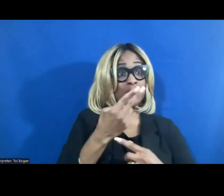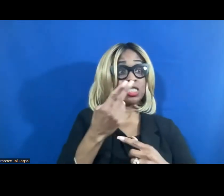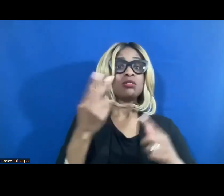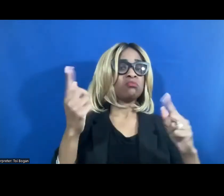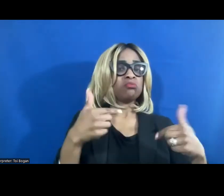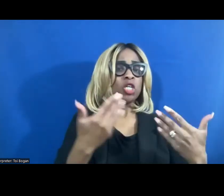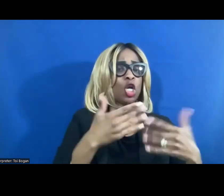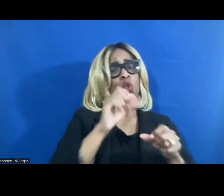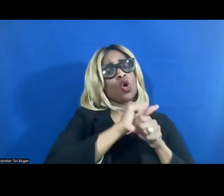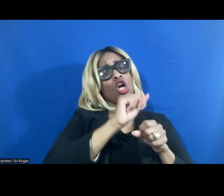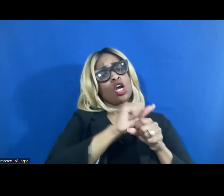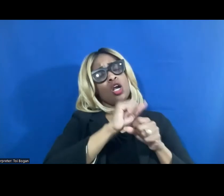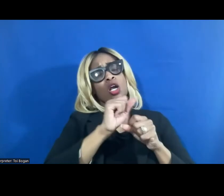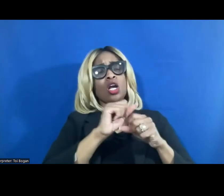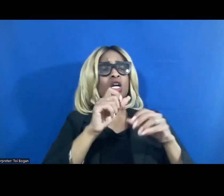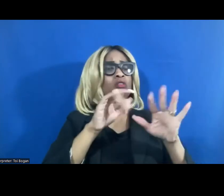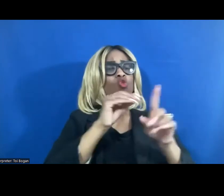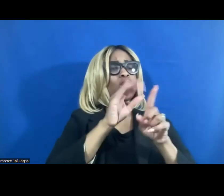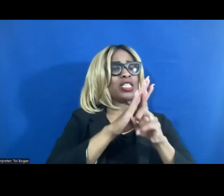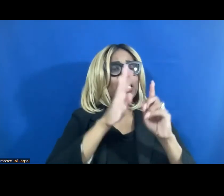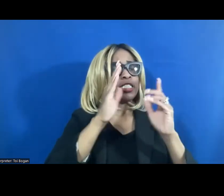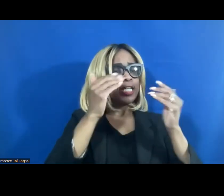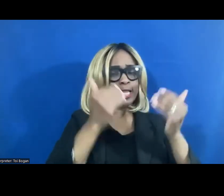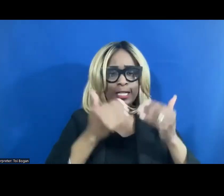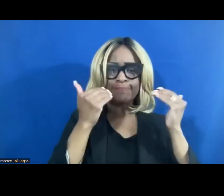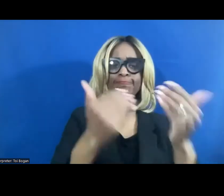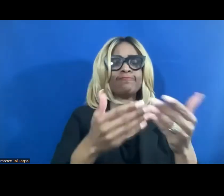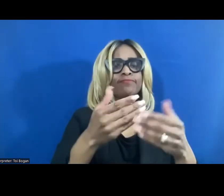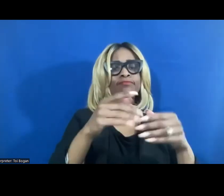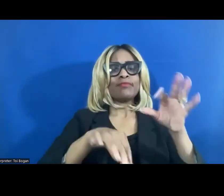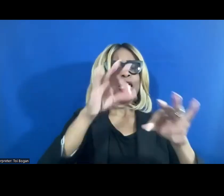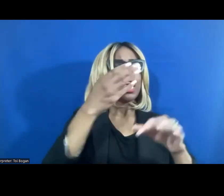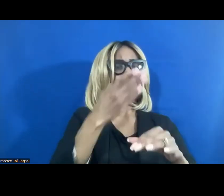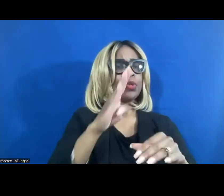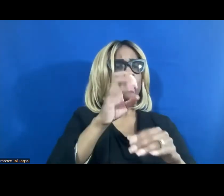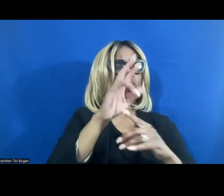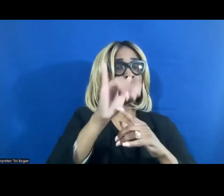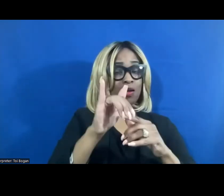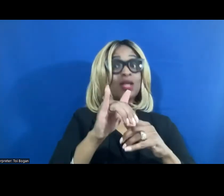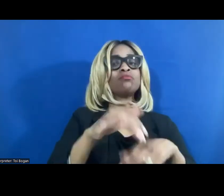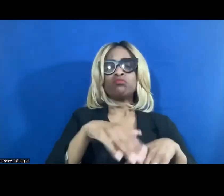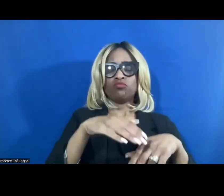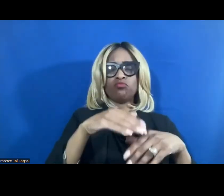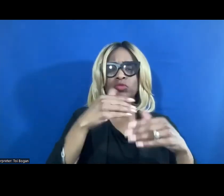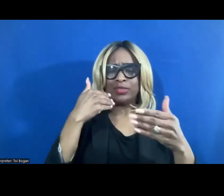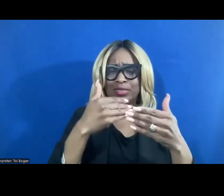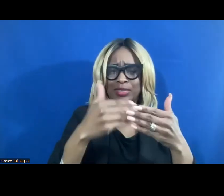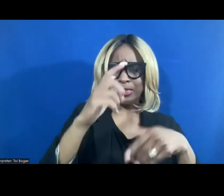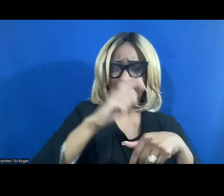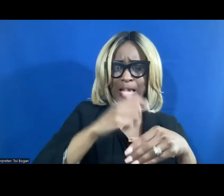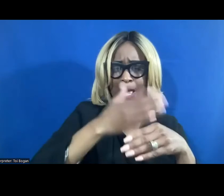do their worker orientation and jump right into blueberries. And right as blueberry season is wrapping up, guess what picks